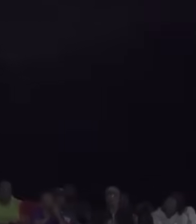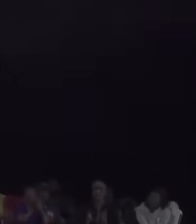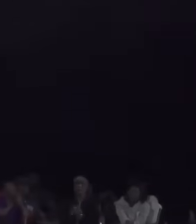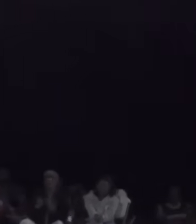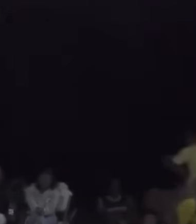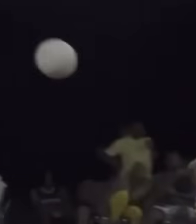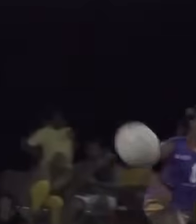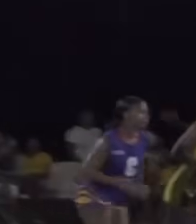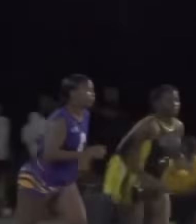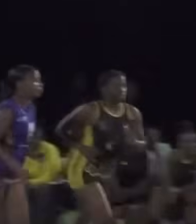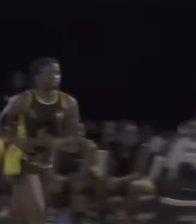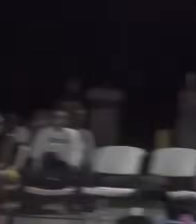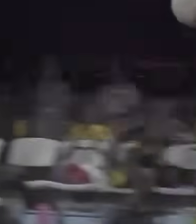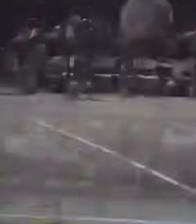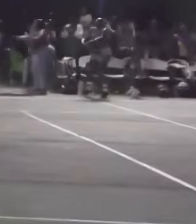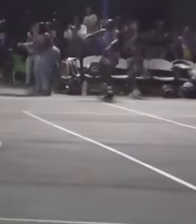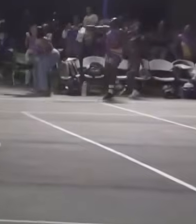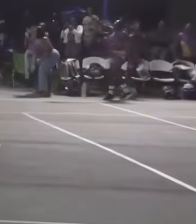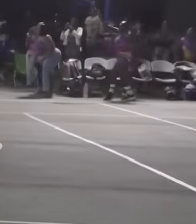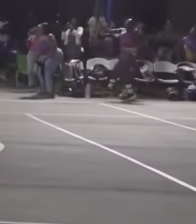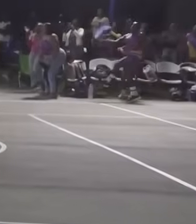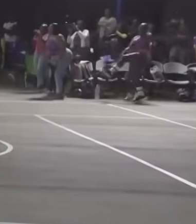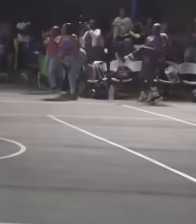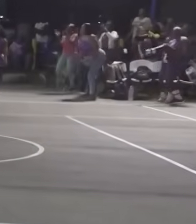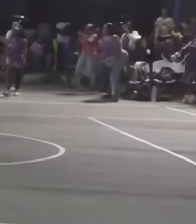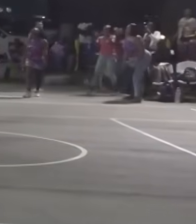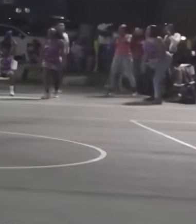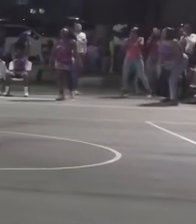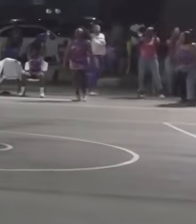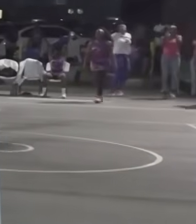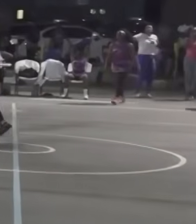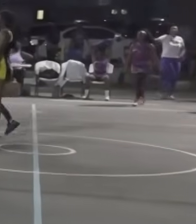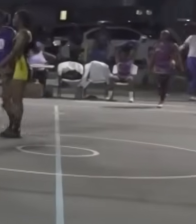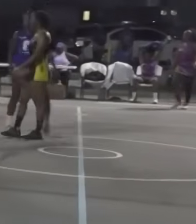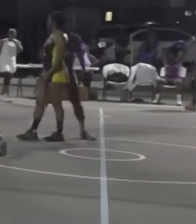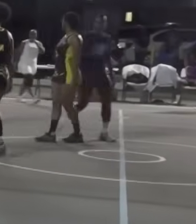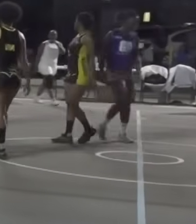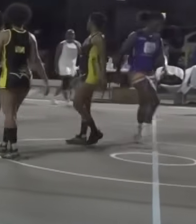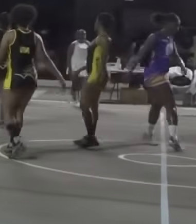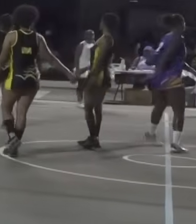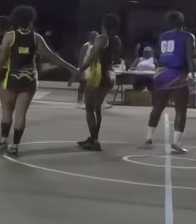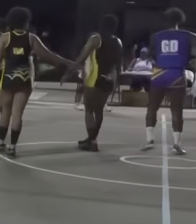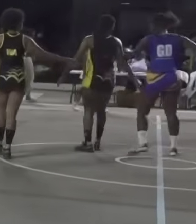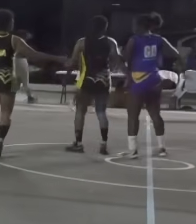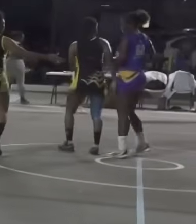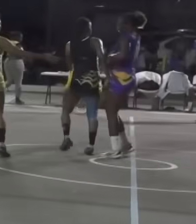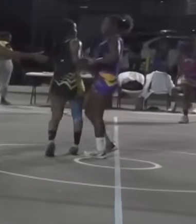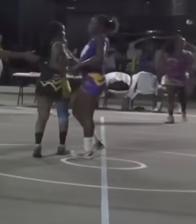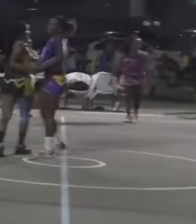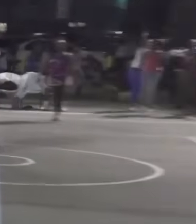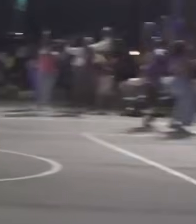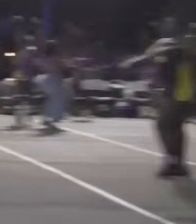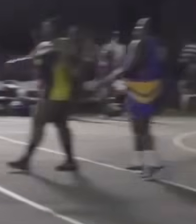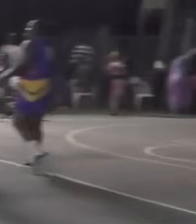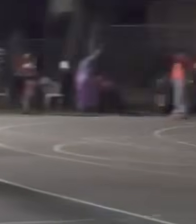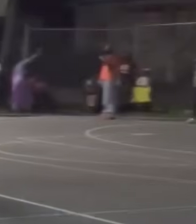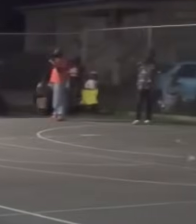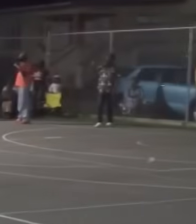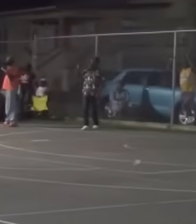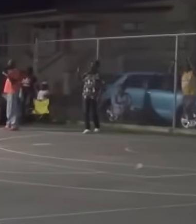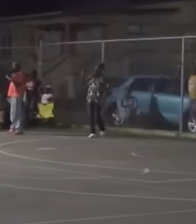ended. Villa 47, UE 45. Villa crowned champions of the BNA Premier League